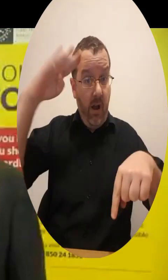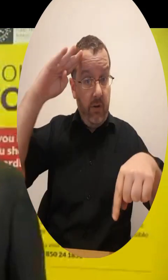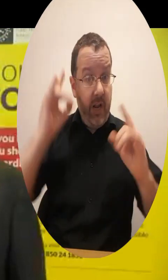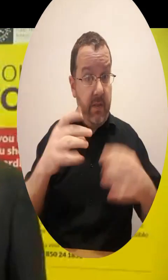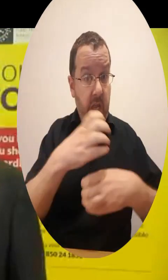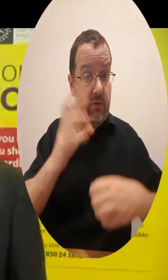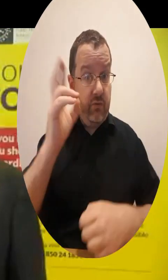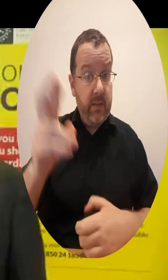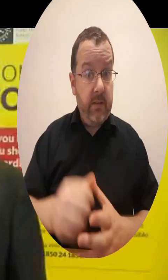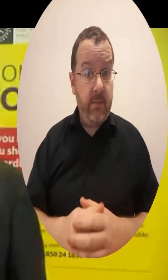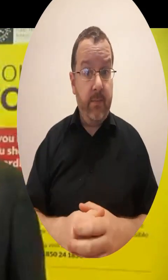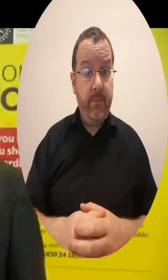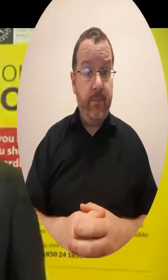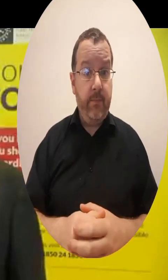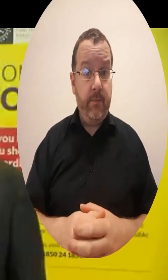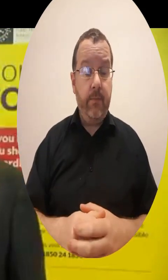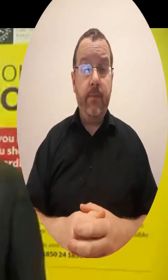it?